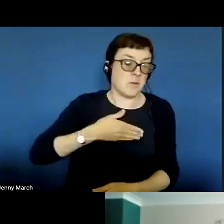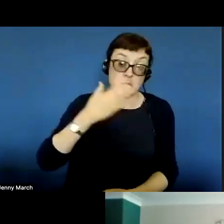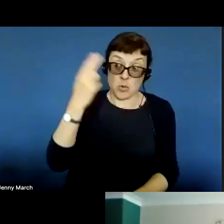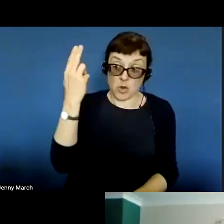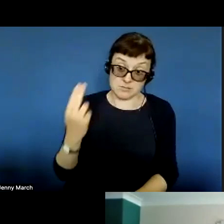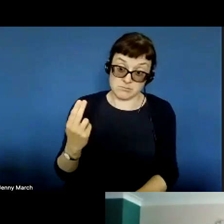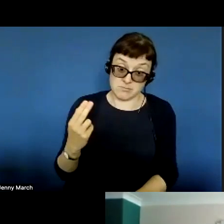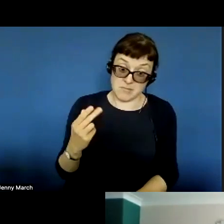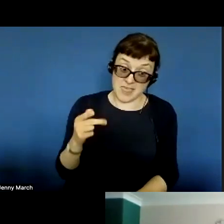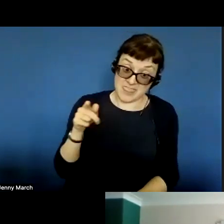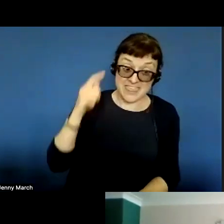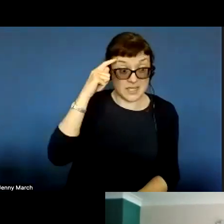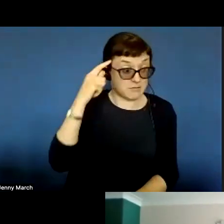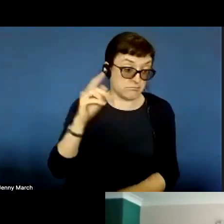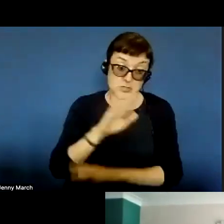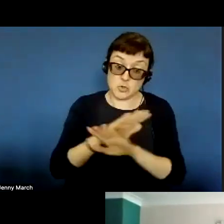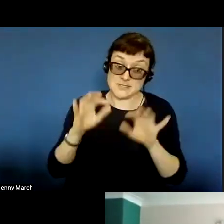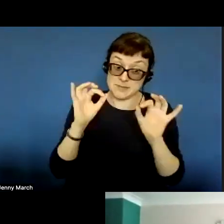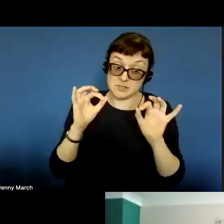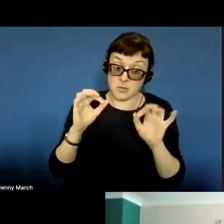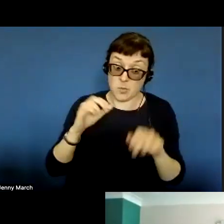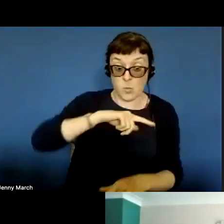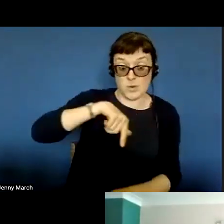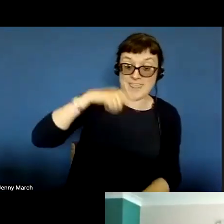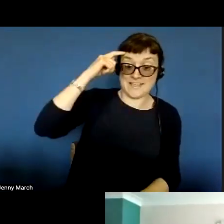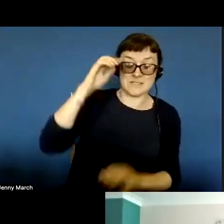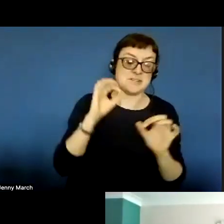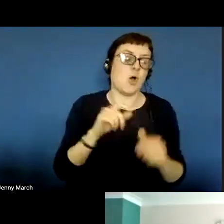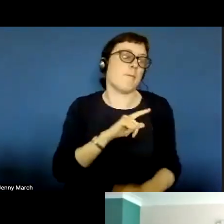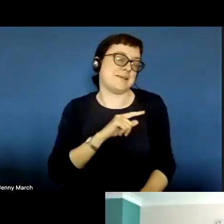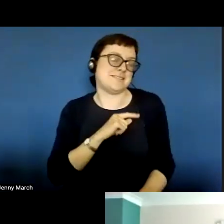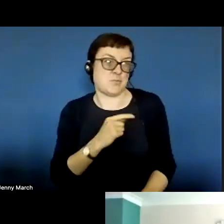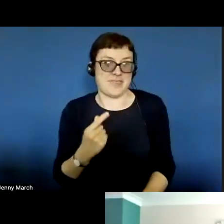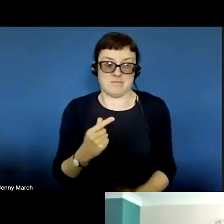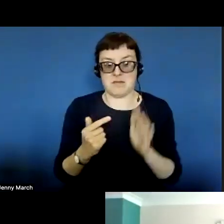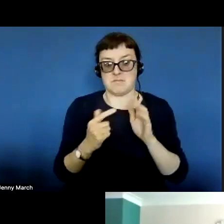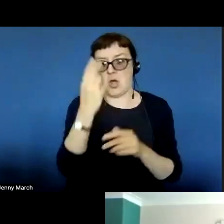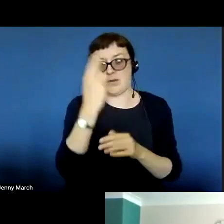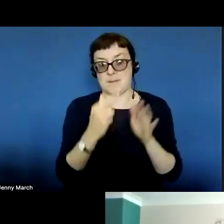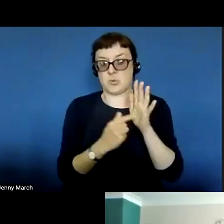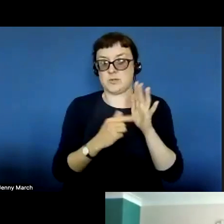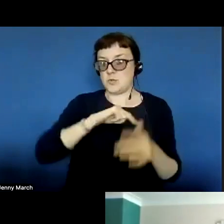also think it wasn't special? Do we just think it's special because art's special to us?